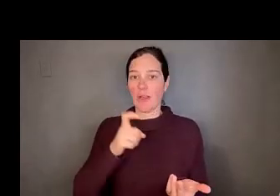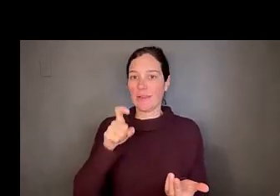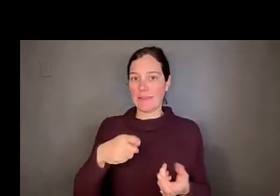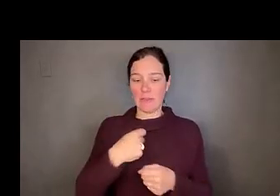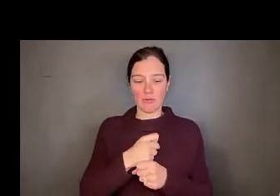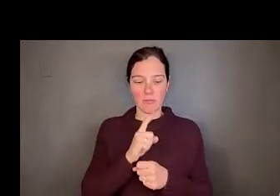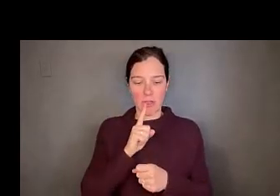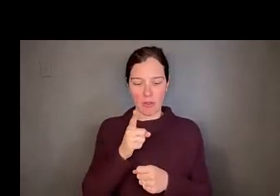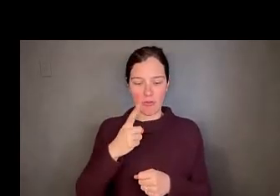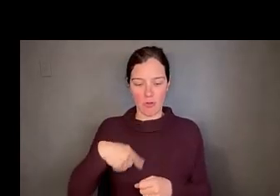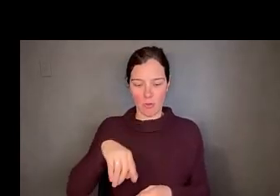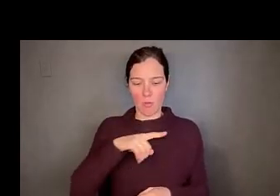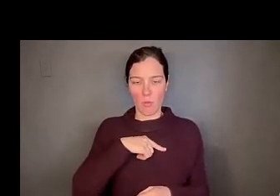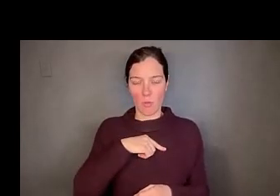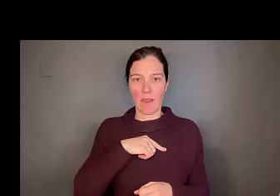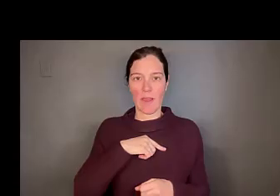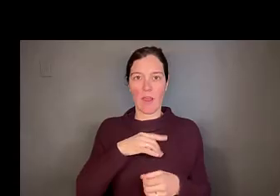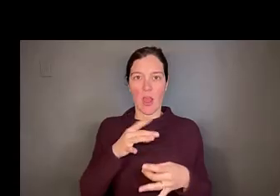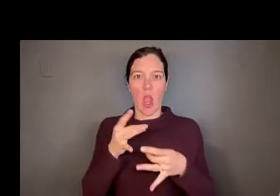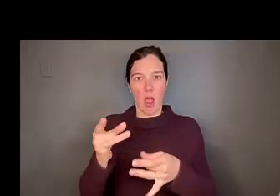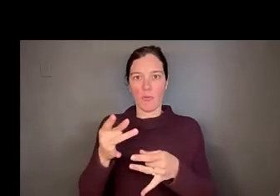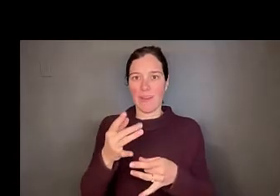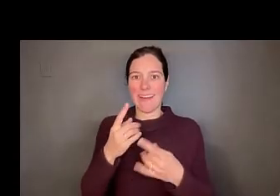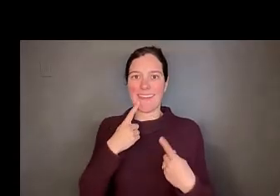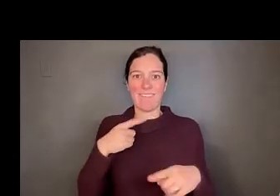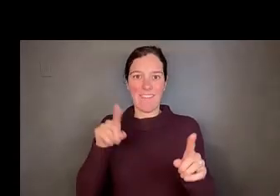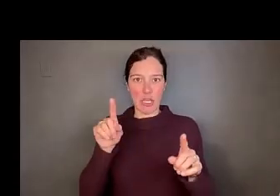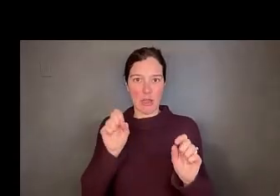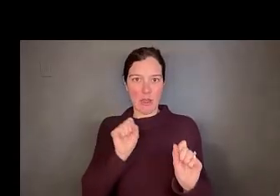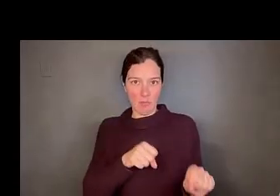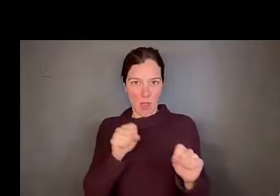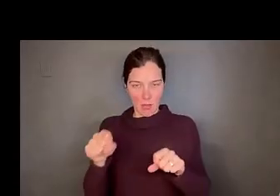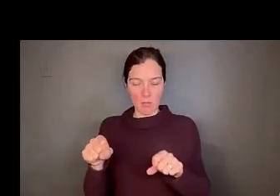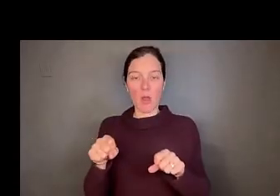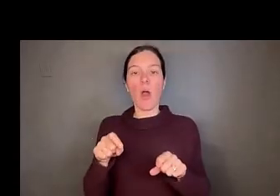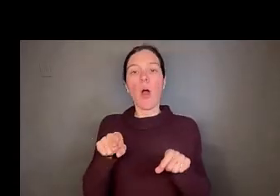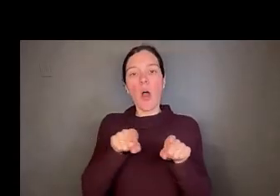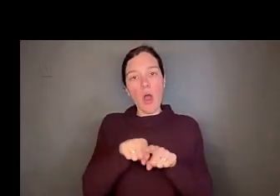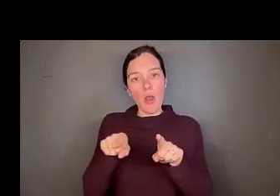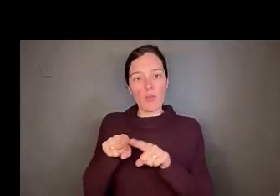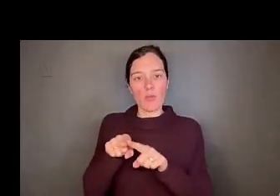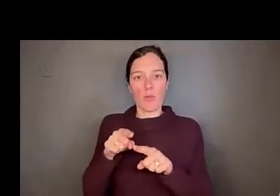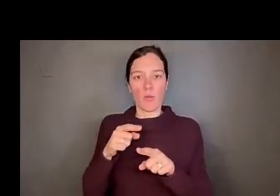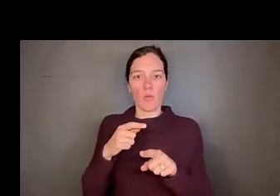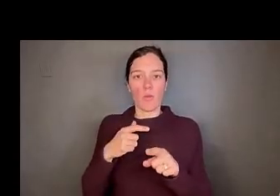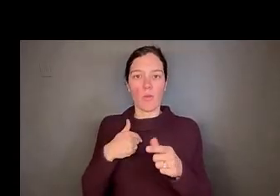sure we're operating as efficiently as we possibly can. We're also very much